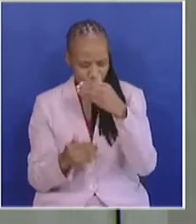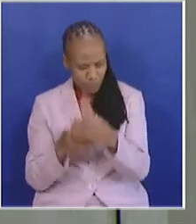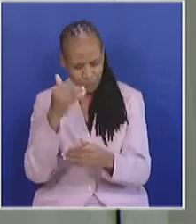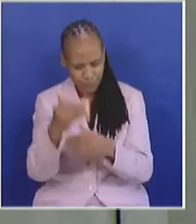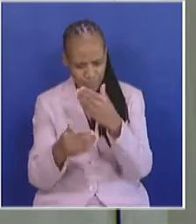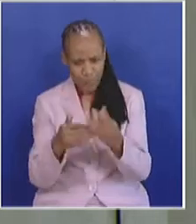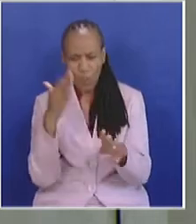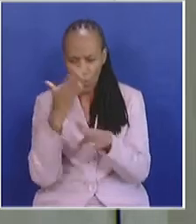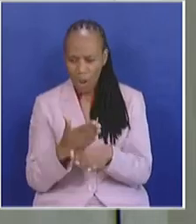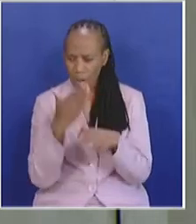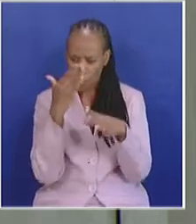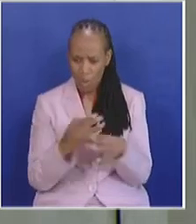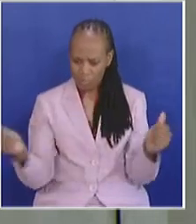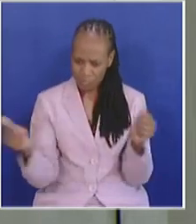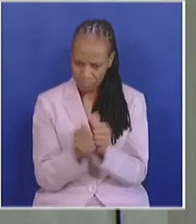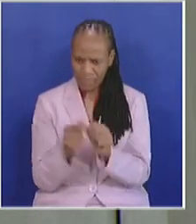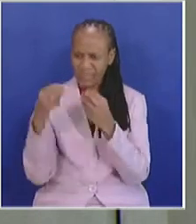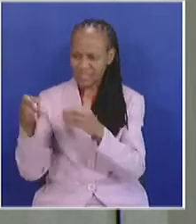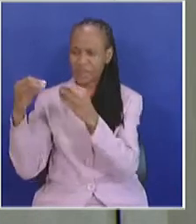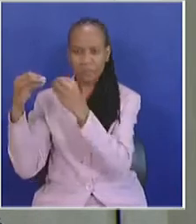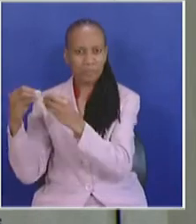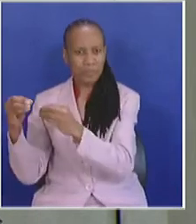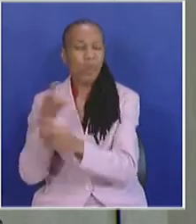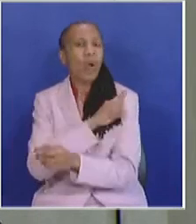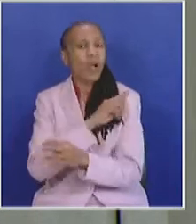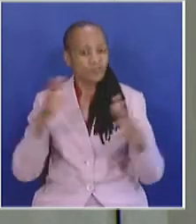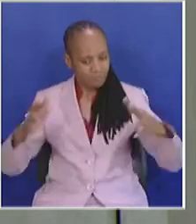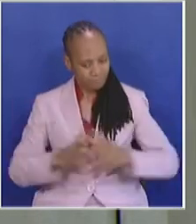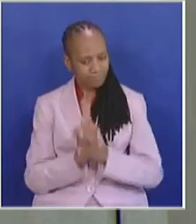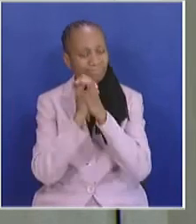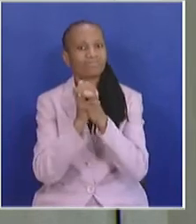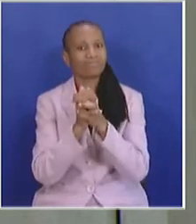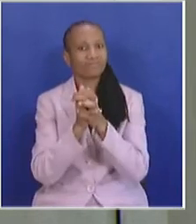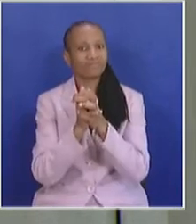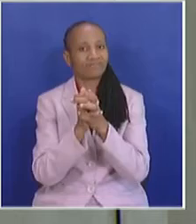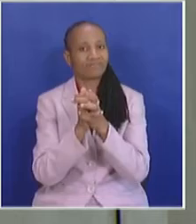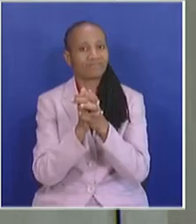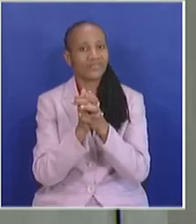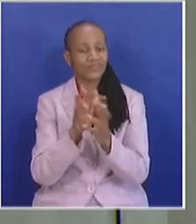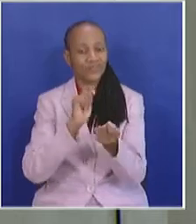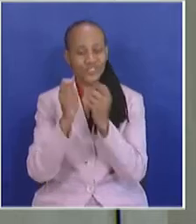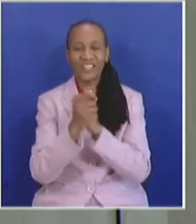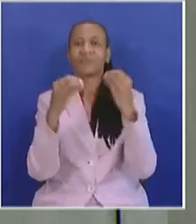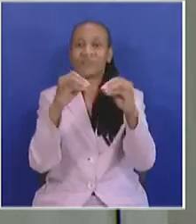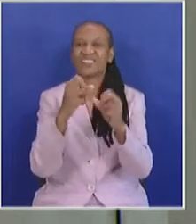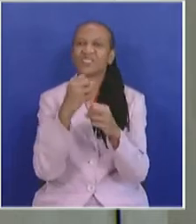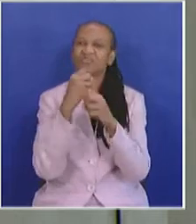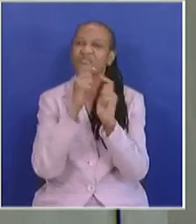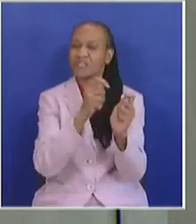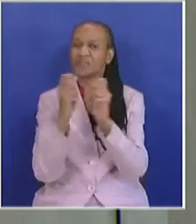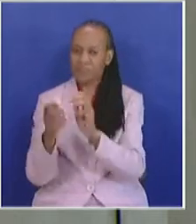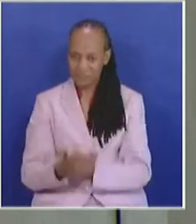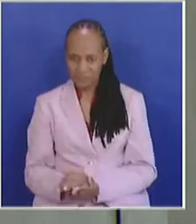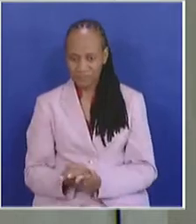closely as we do with industry to forge unity, regulate and professionalize the industry. As our